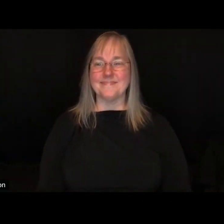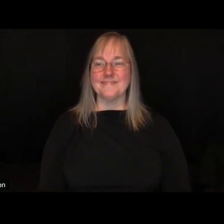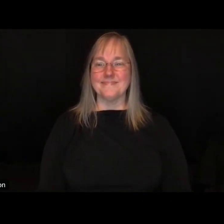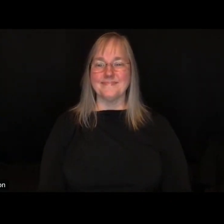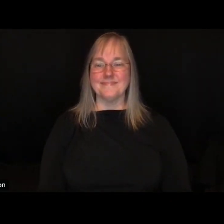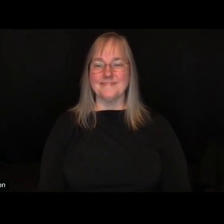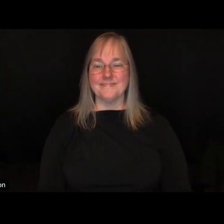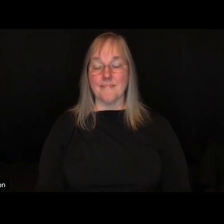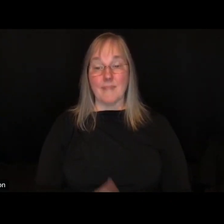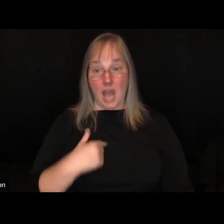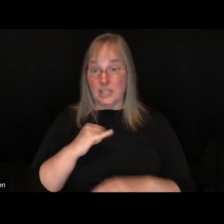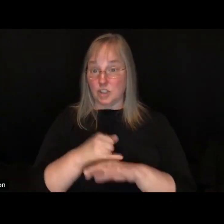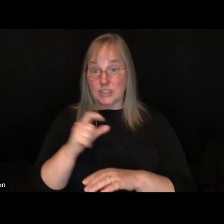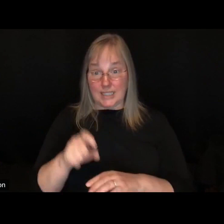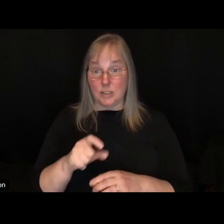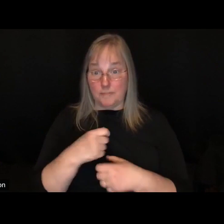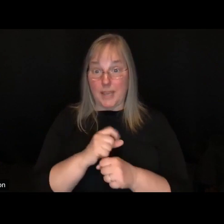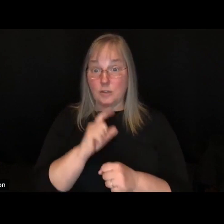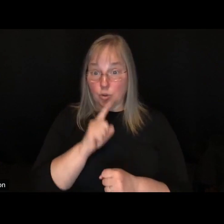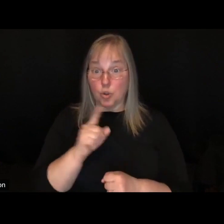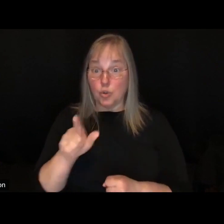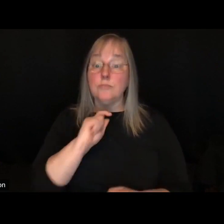I just need to make sure unmute yourself.